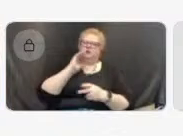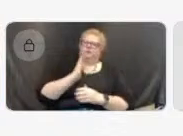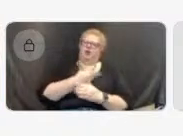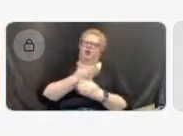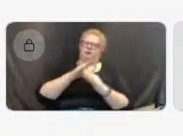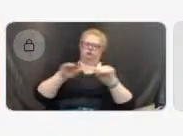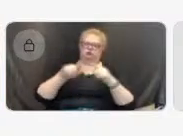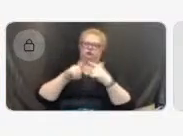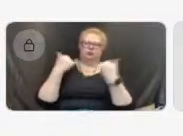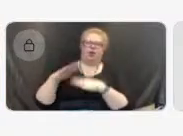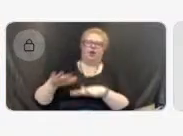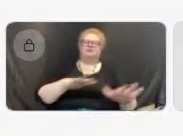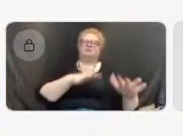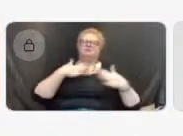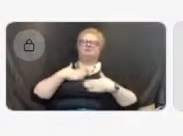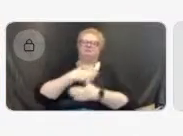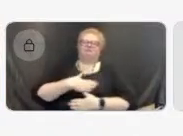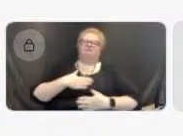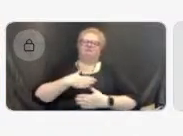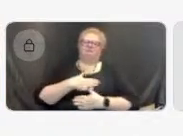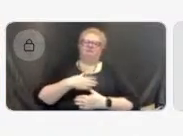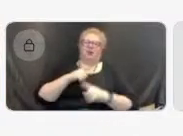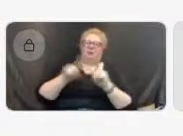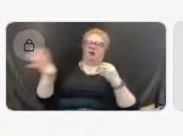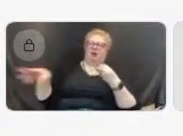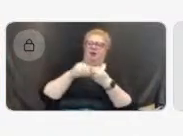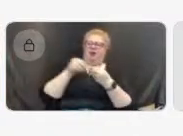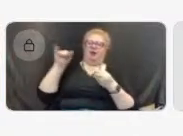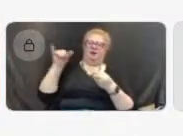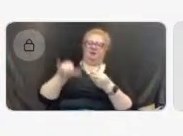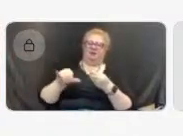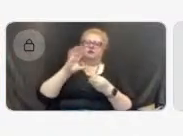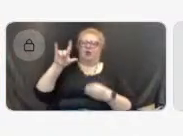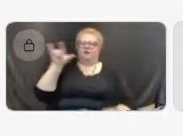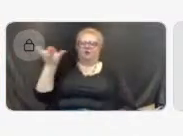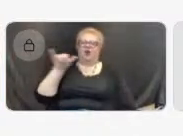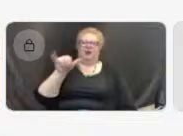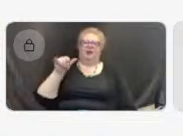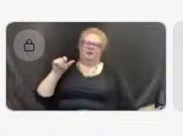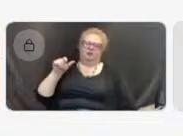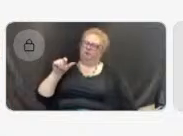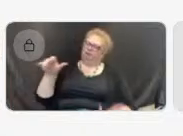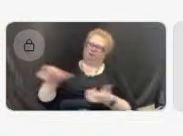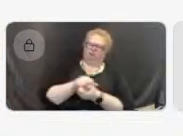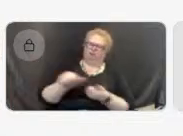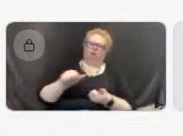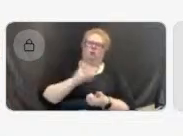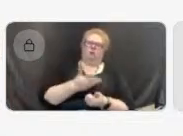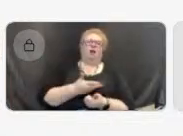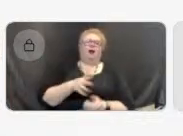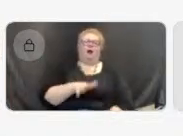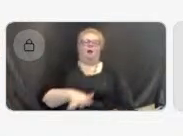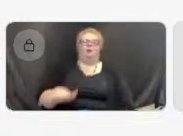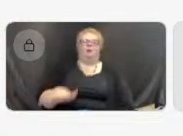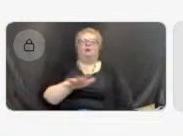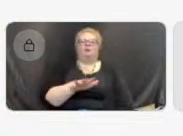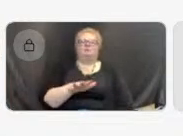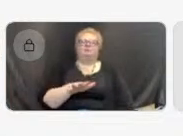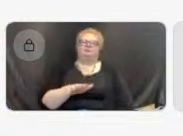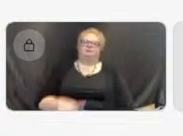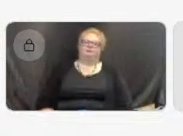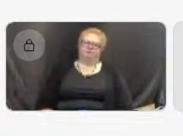city, given the current proposal, will forever destroy that. Next slide, please.